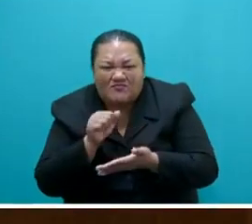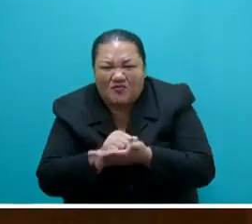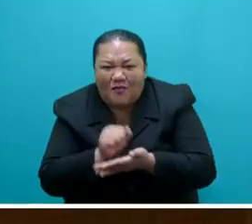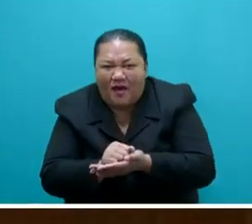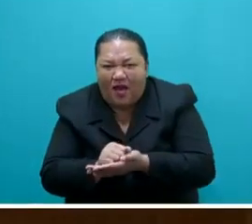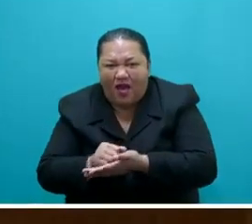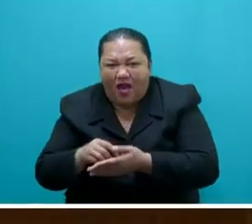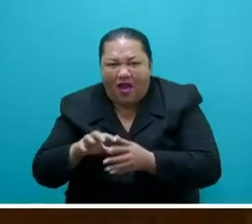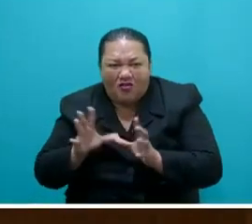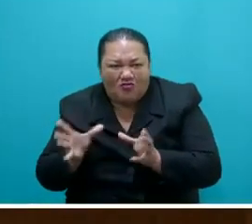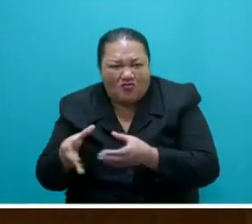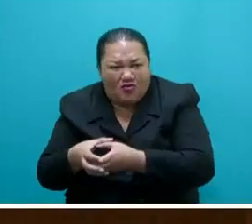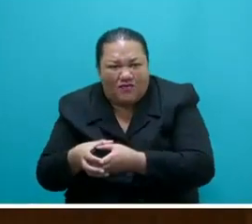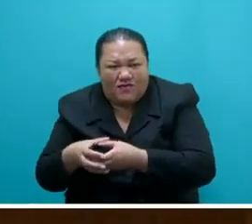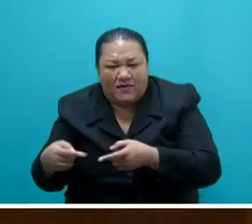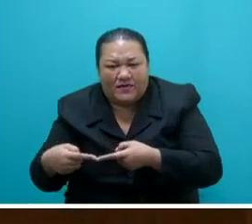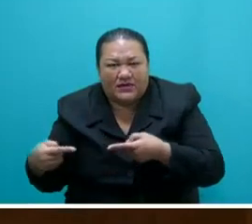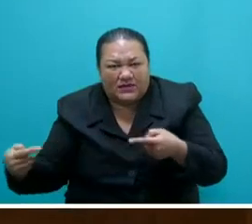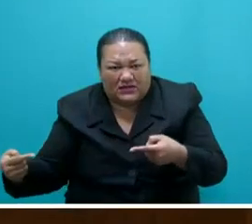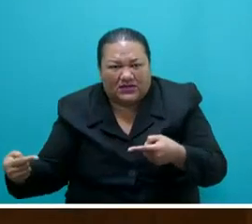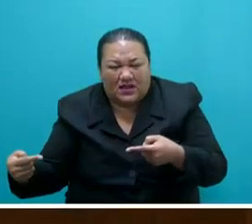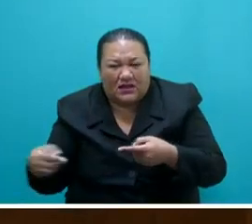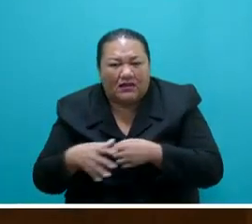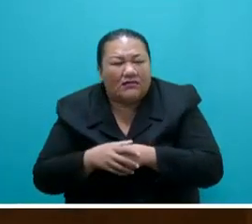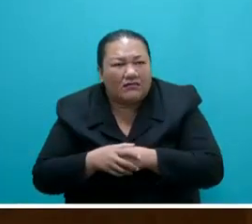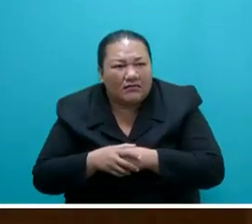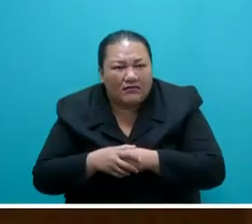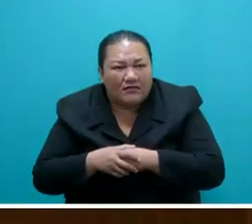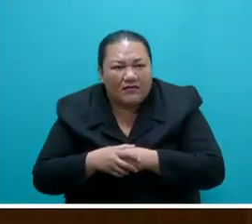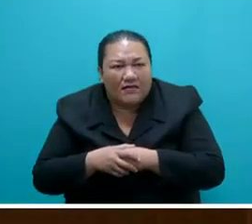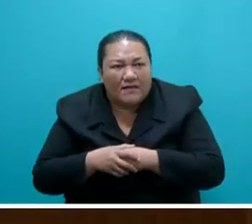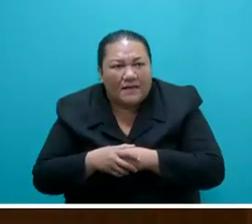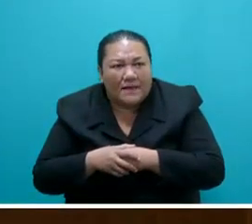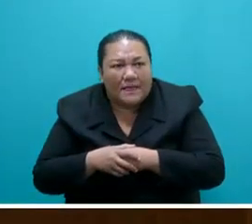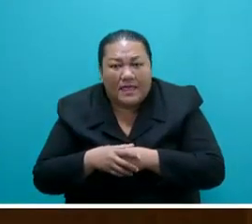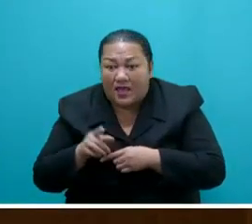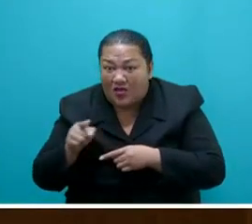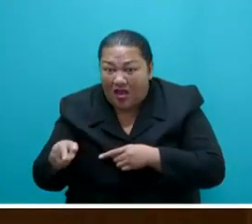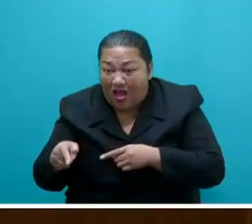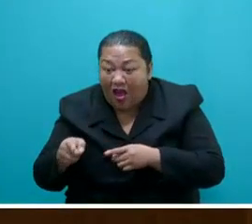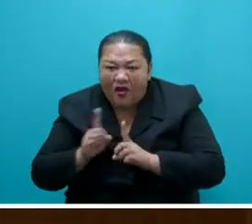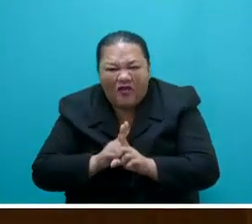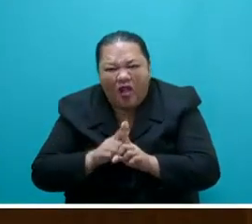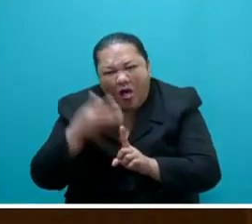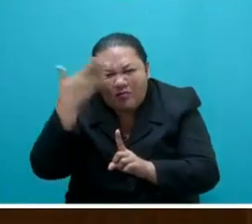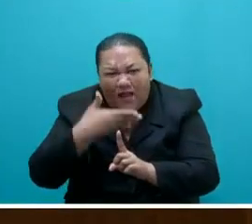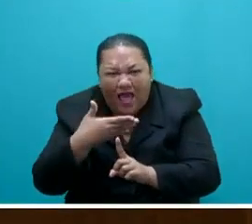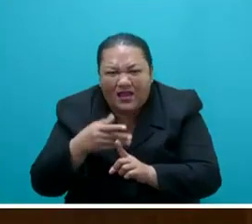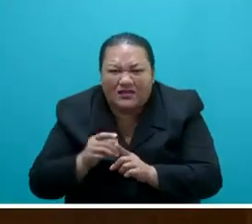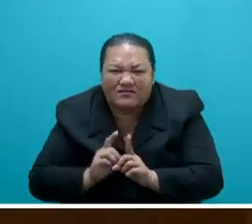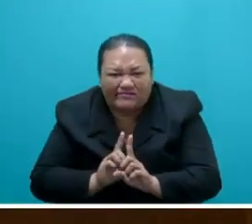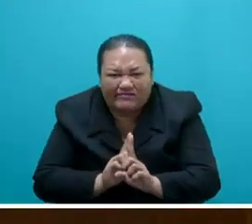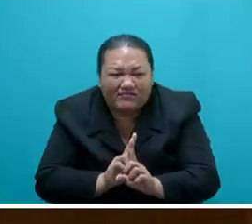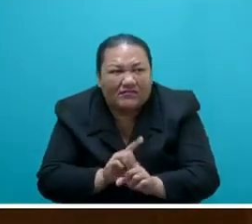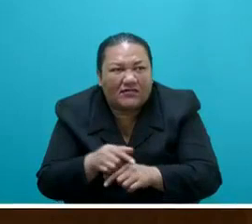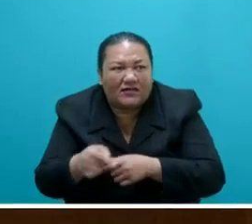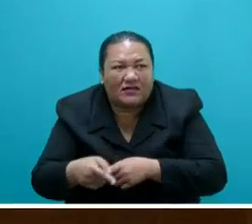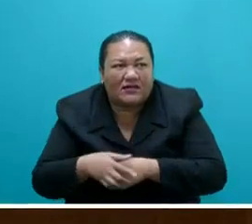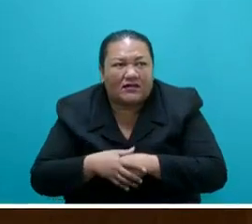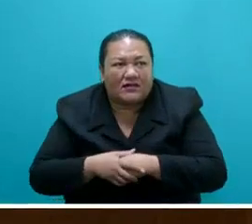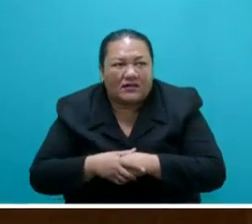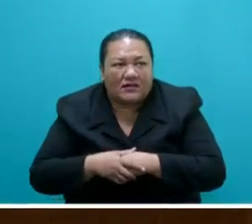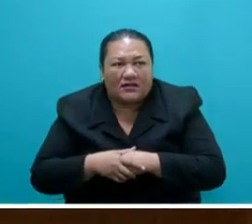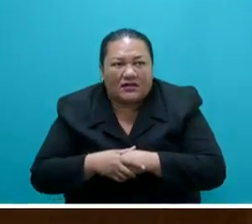simple, Honorable Speaker. The leader of the opposition has the gall to ask for my resignation. And the Reds